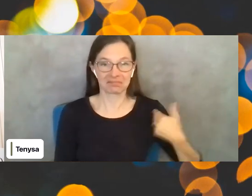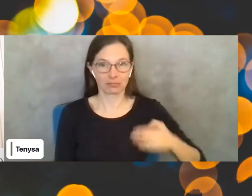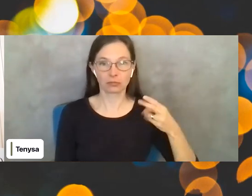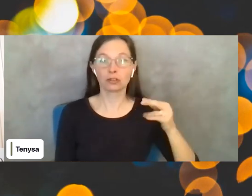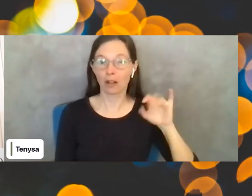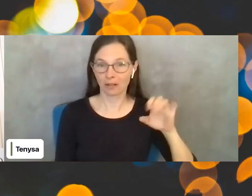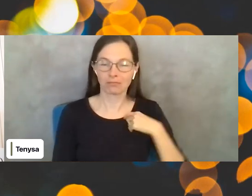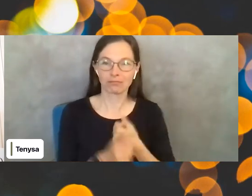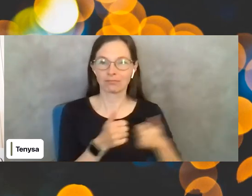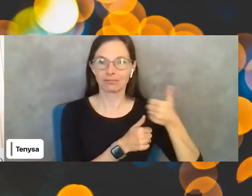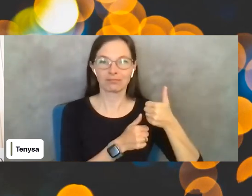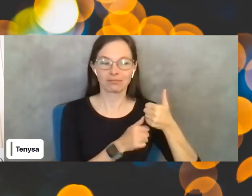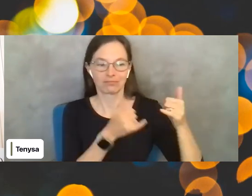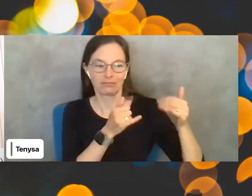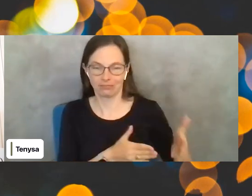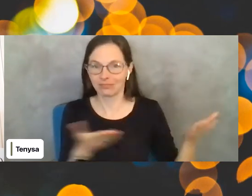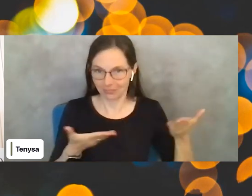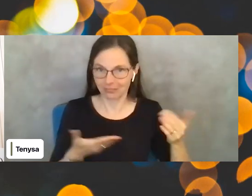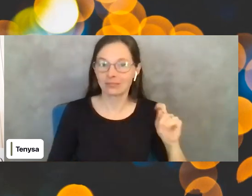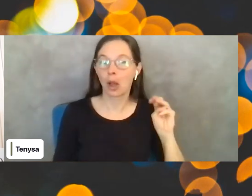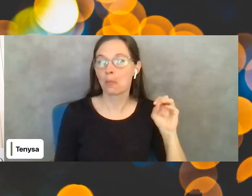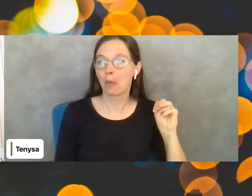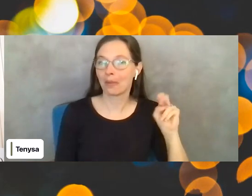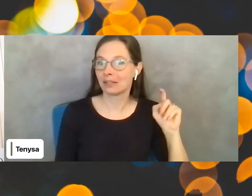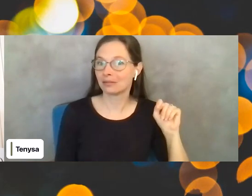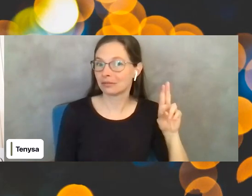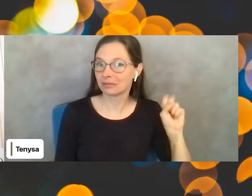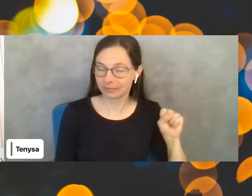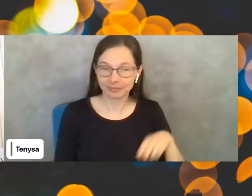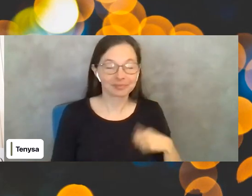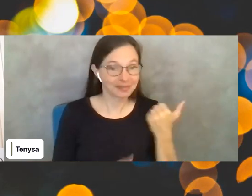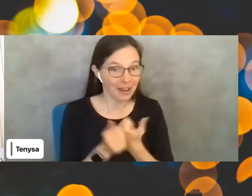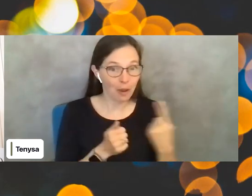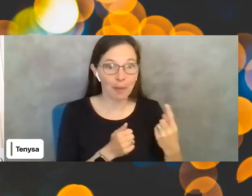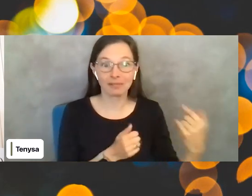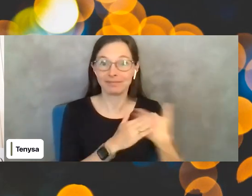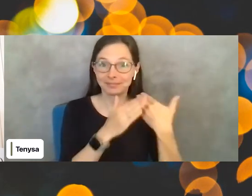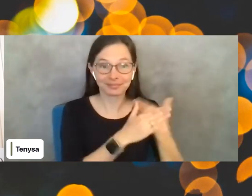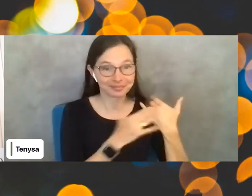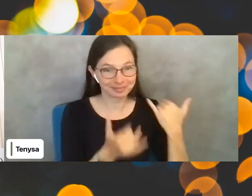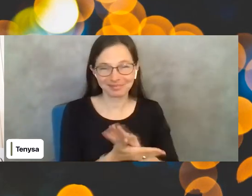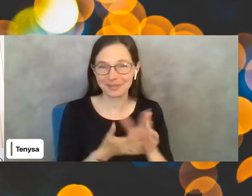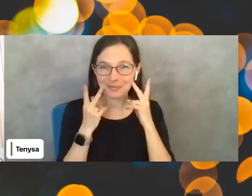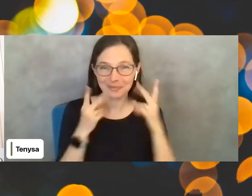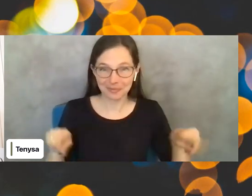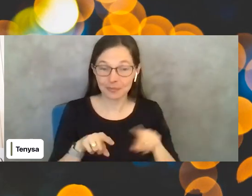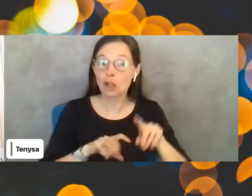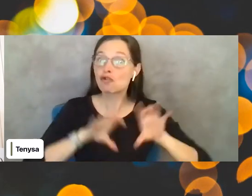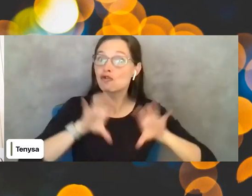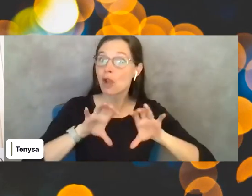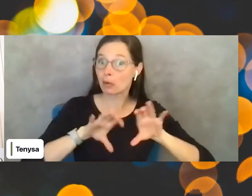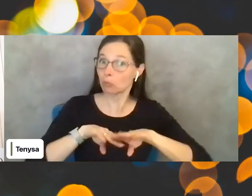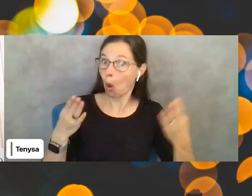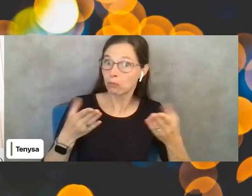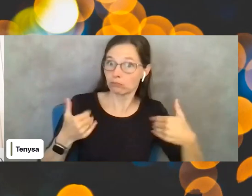shoemaker here at Momentus. Everybody's loading in now, so it's so nice to see all of you. The chat is open, so feel free to use